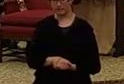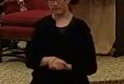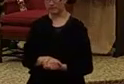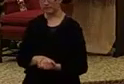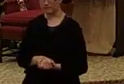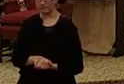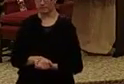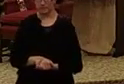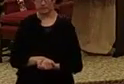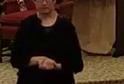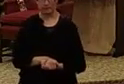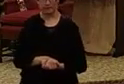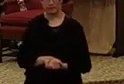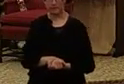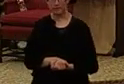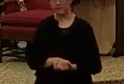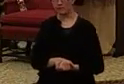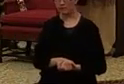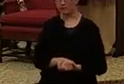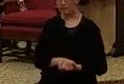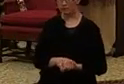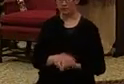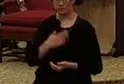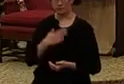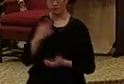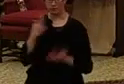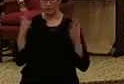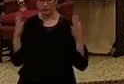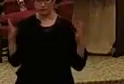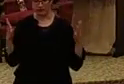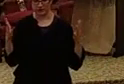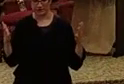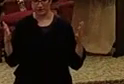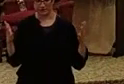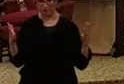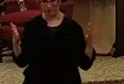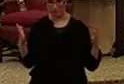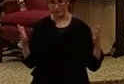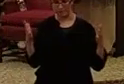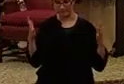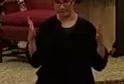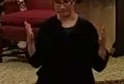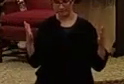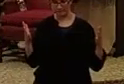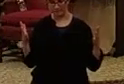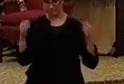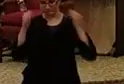God. My Lord and my God, in the name of Jesus. Hallelujah.